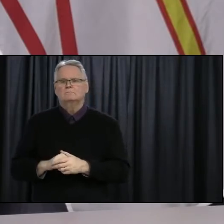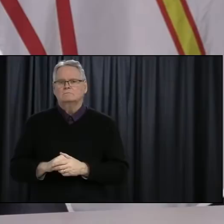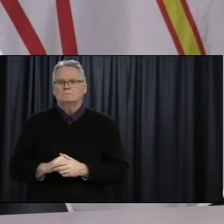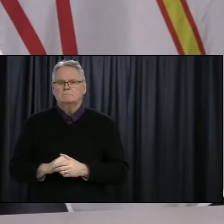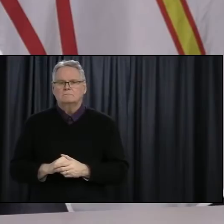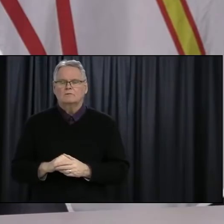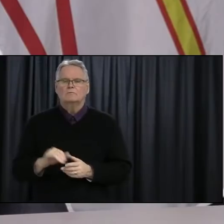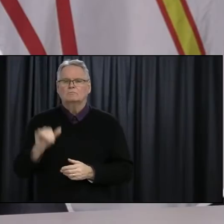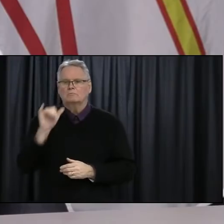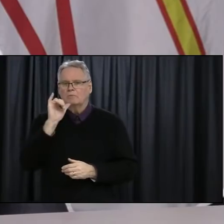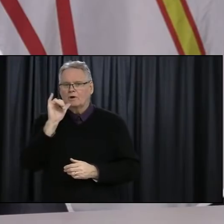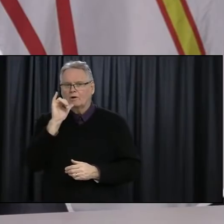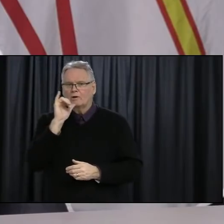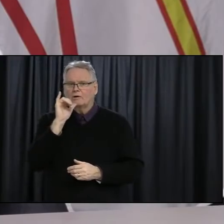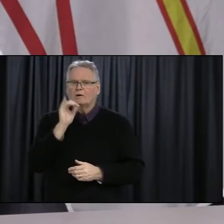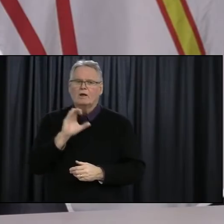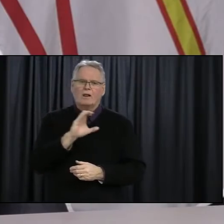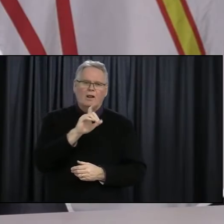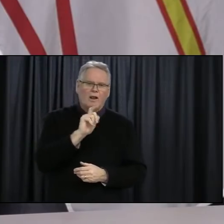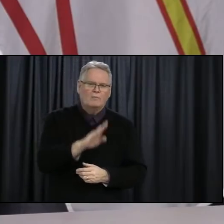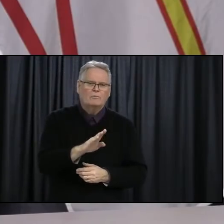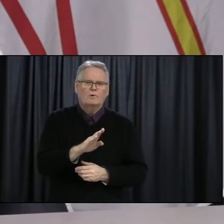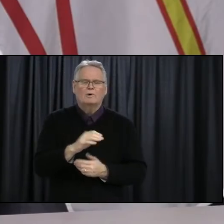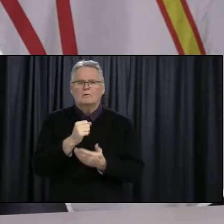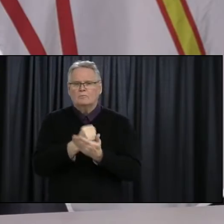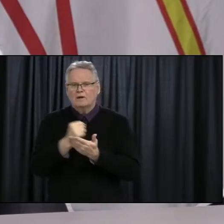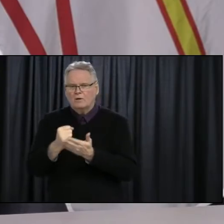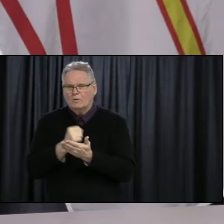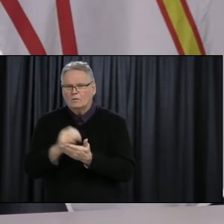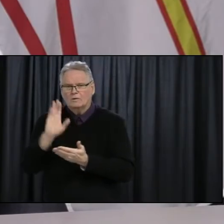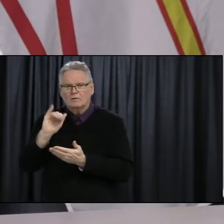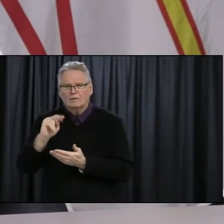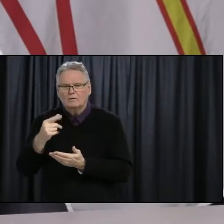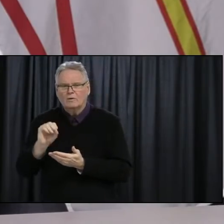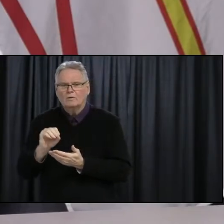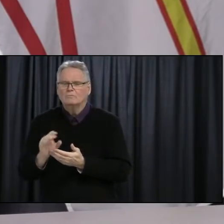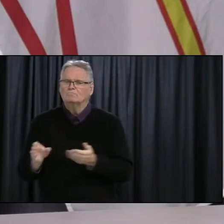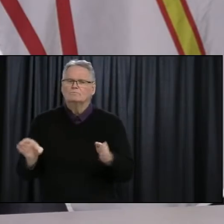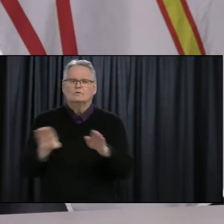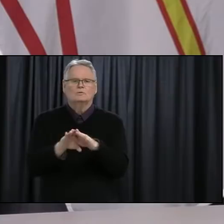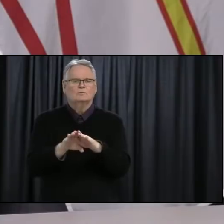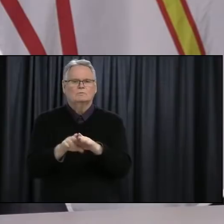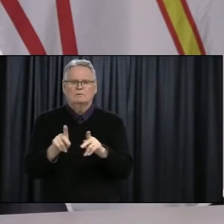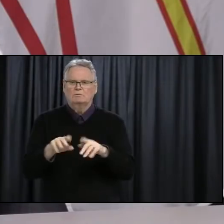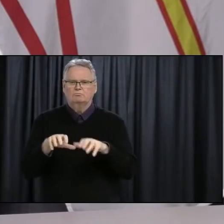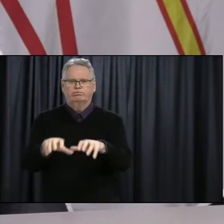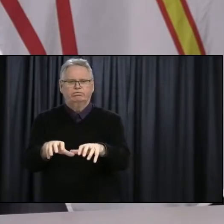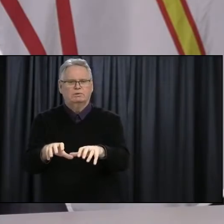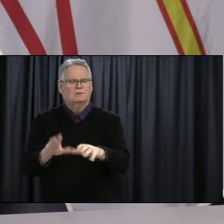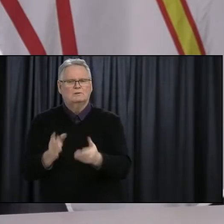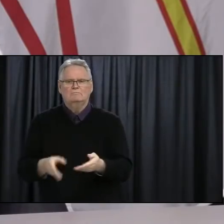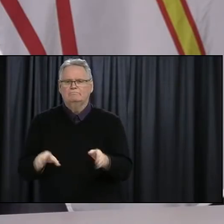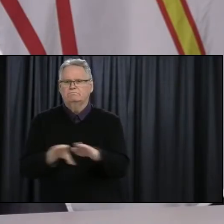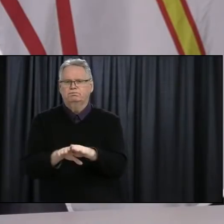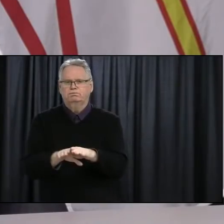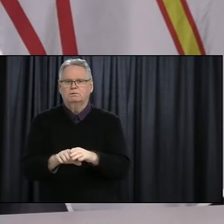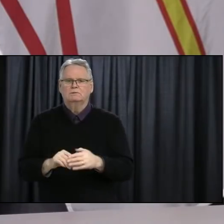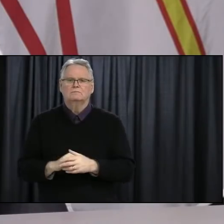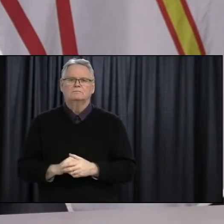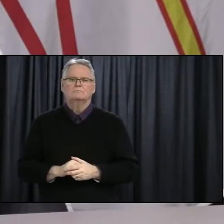lounges, bingo halls, and cinemas will be closed. If you can work from home, you should make arrangements to do